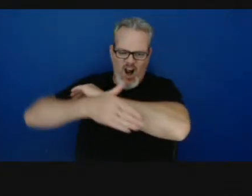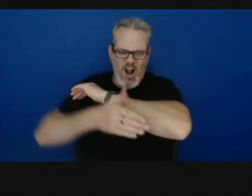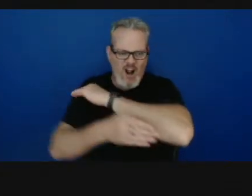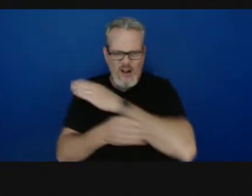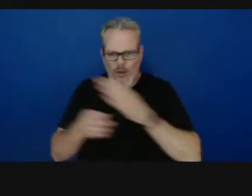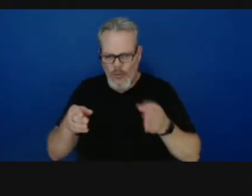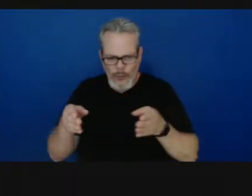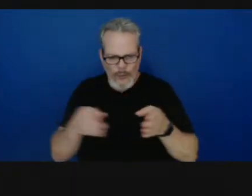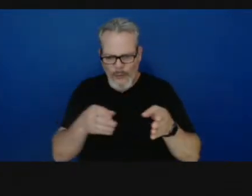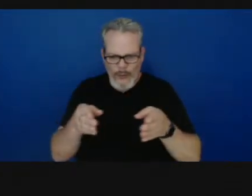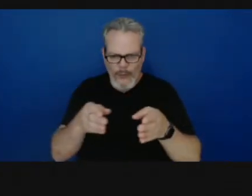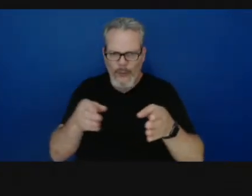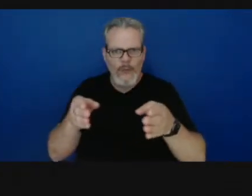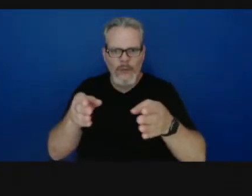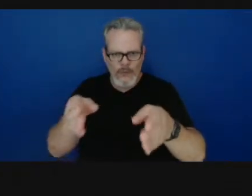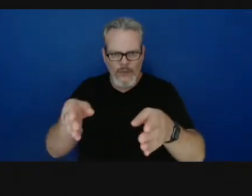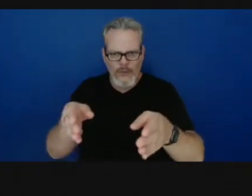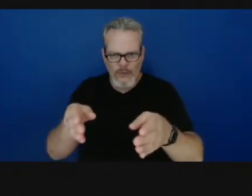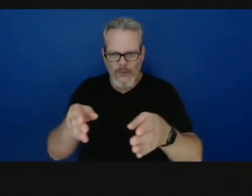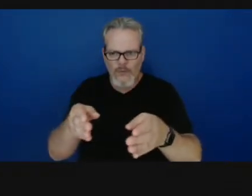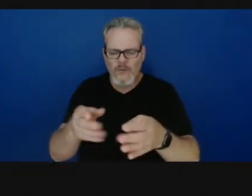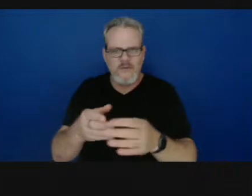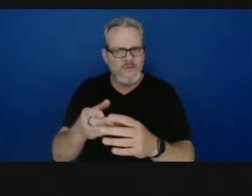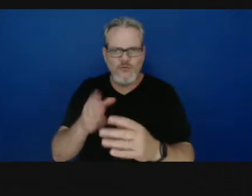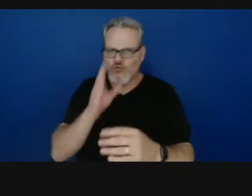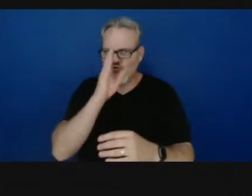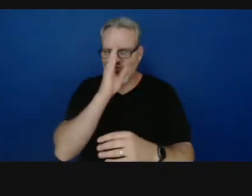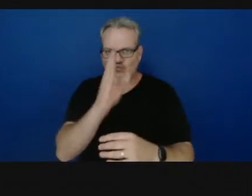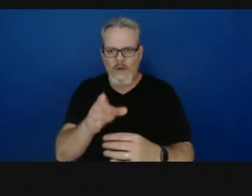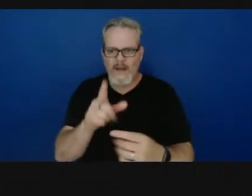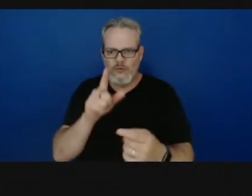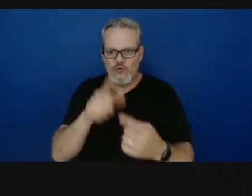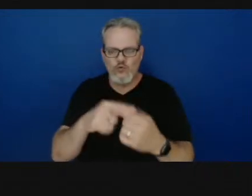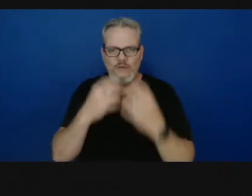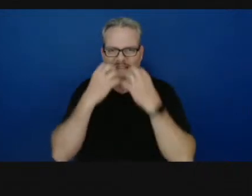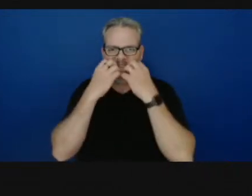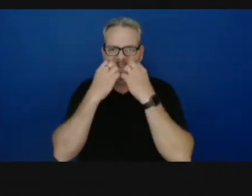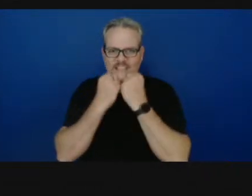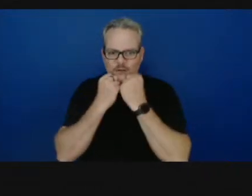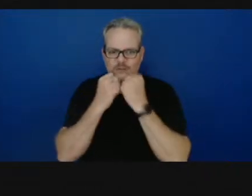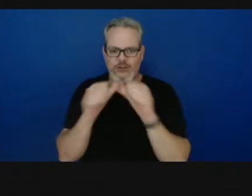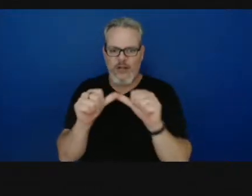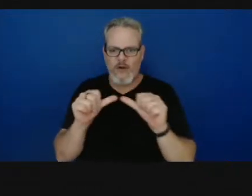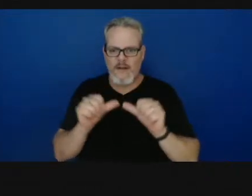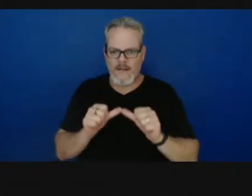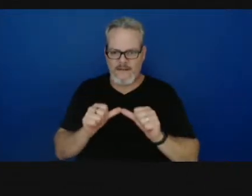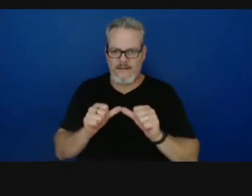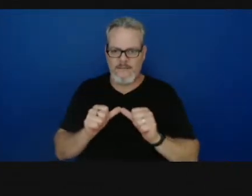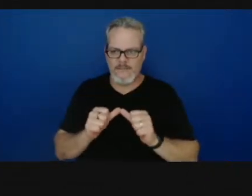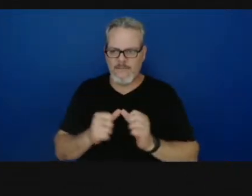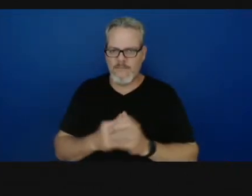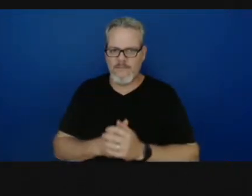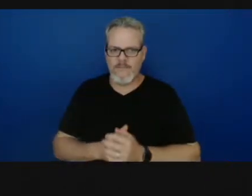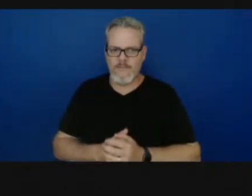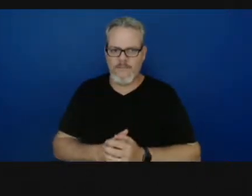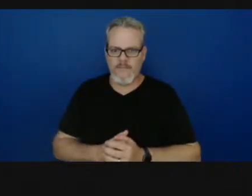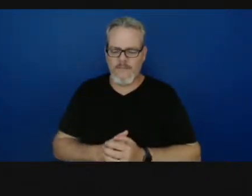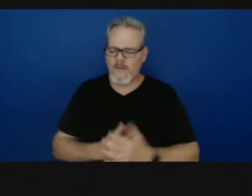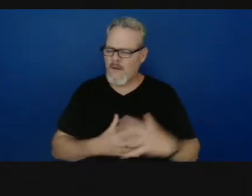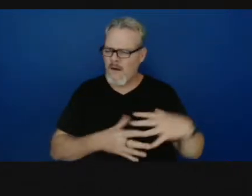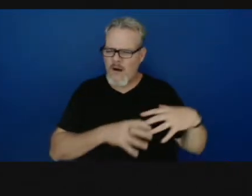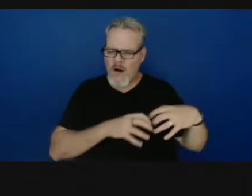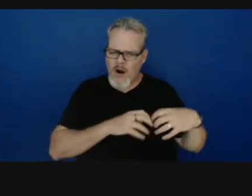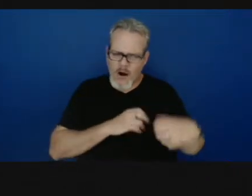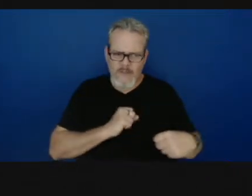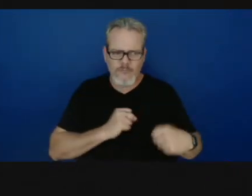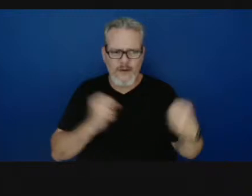established, funneling it straight into these cherished areas. And that's, heartbreaking for many